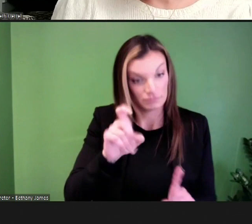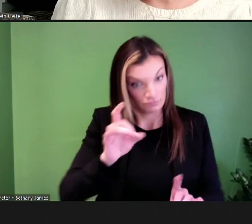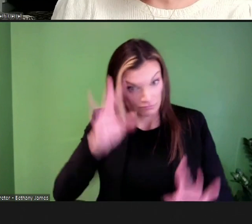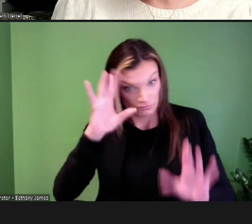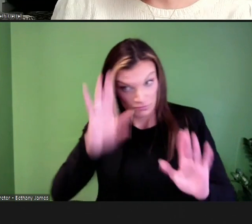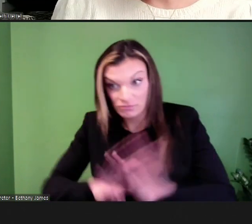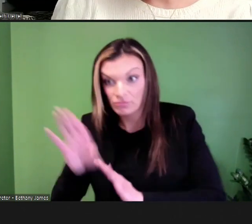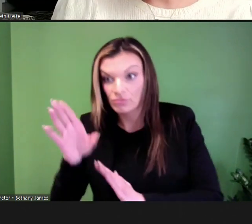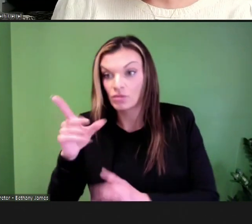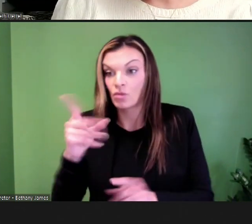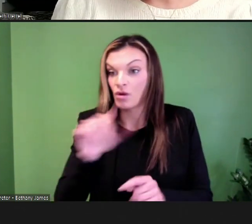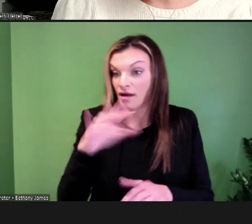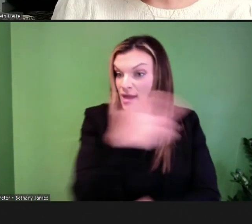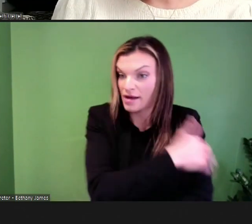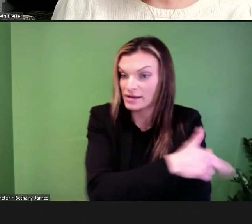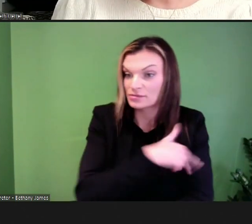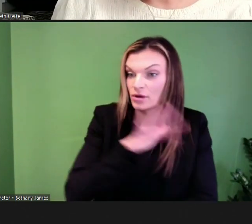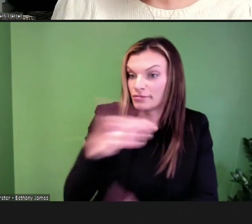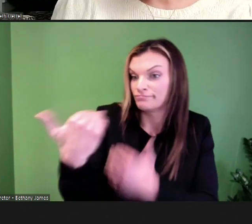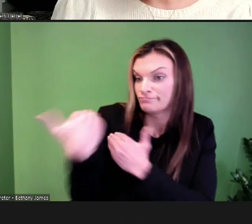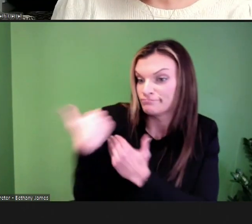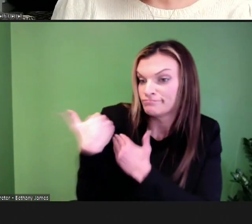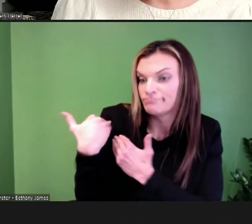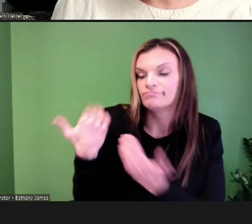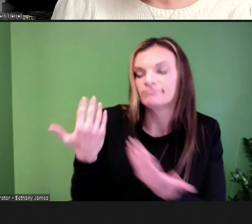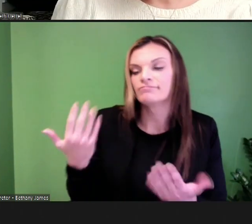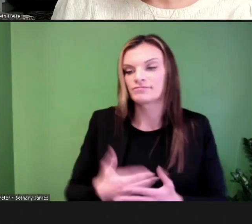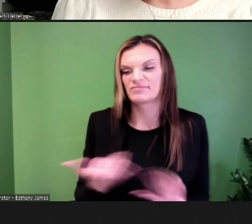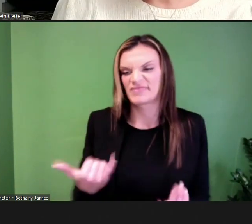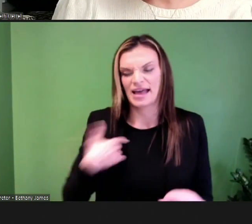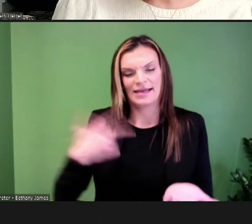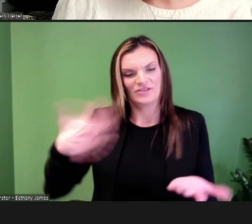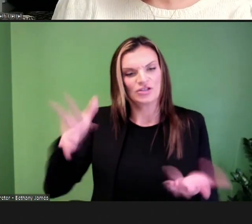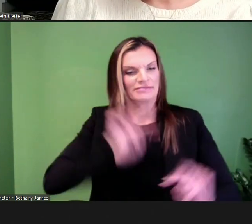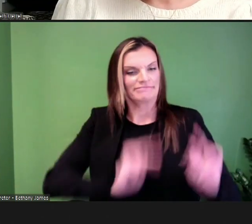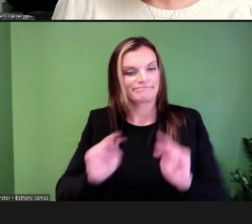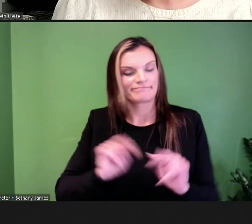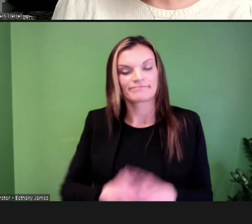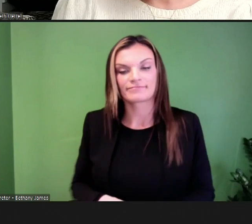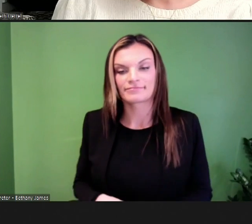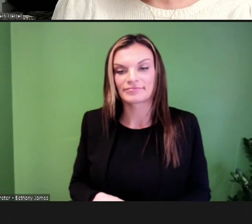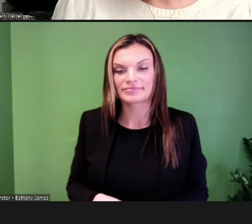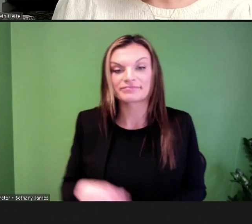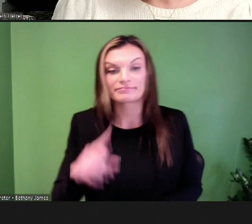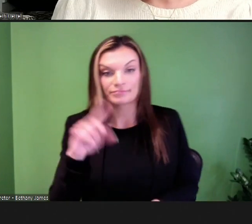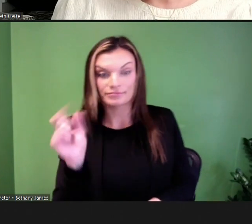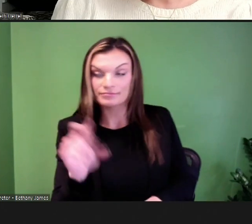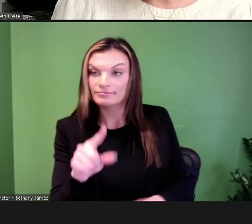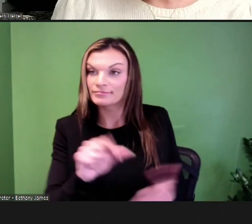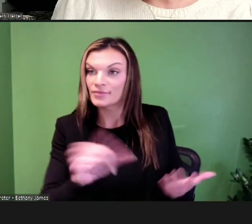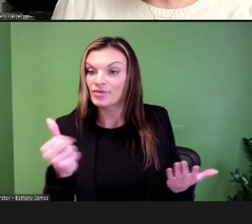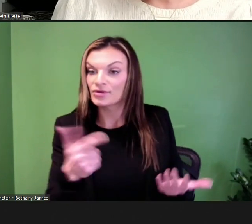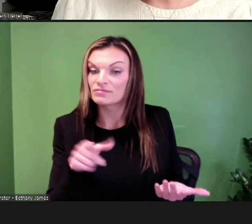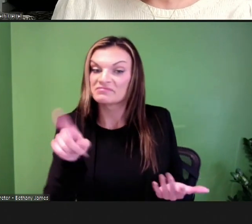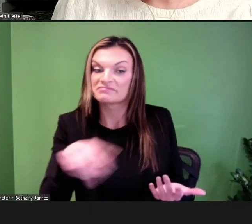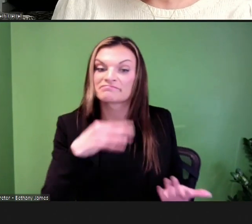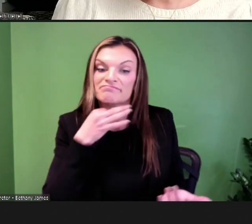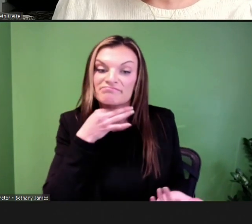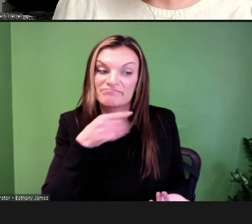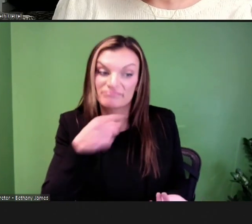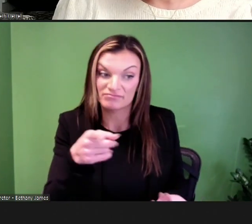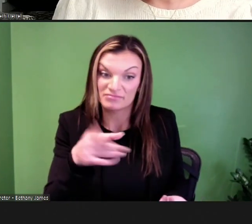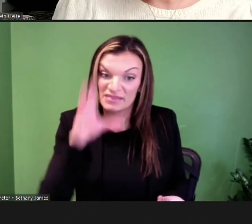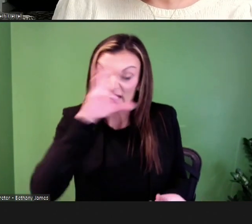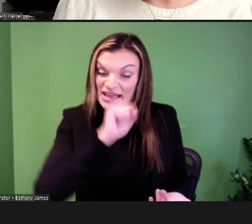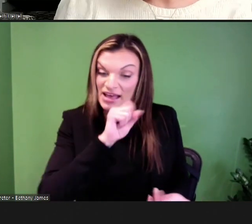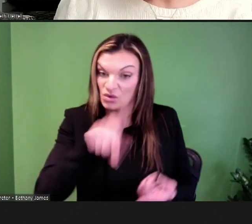to the hospitals. Dr. Bagdasarian, another question for you. Do you have a best guess at when the current surge